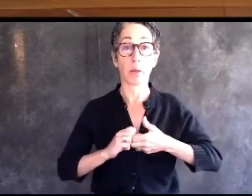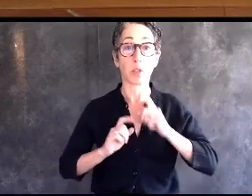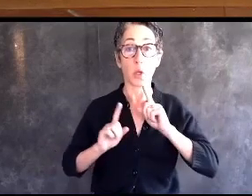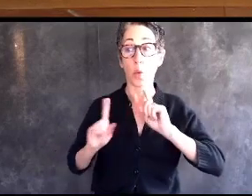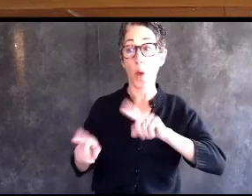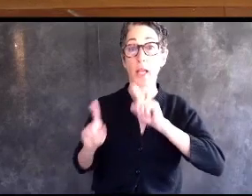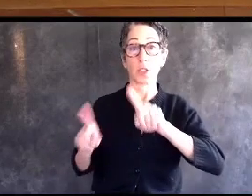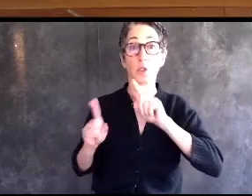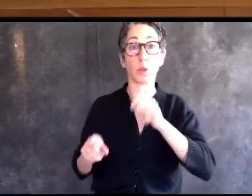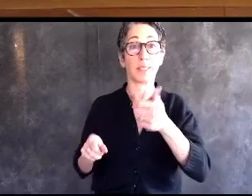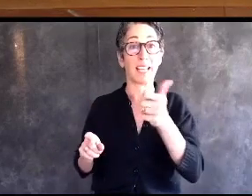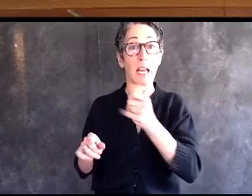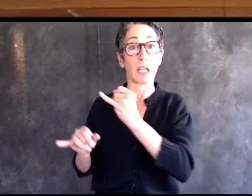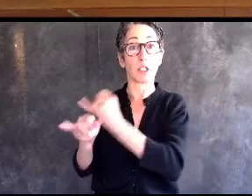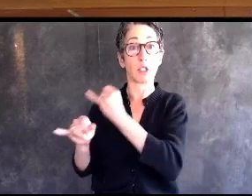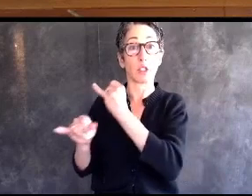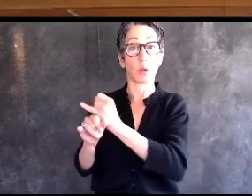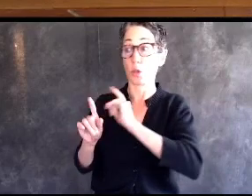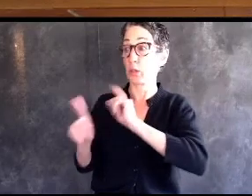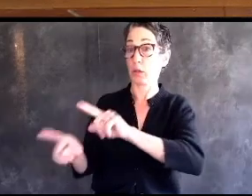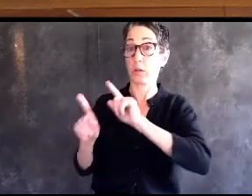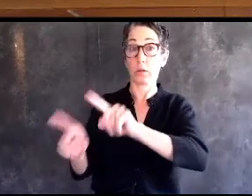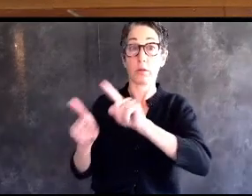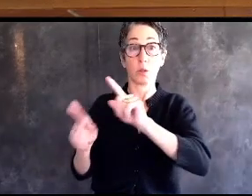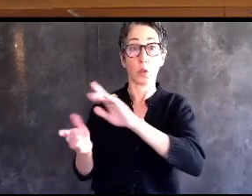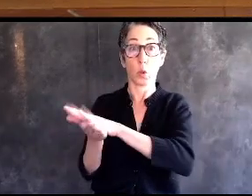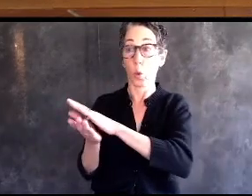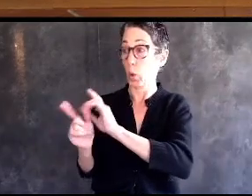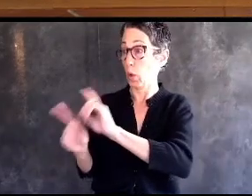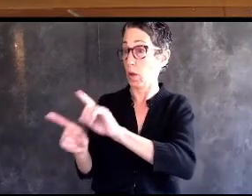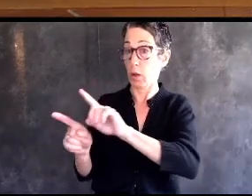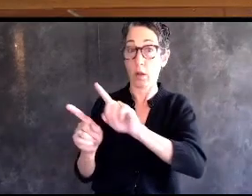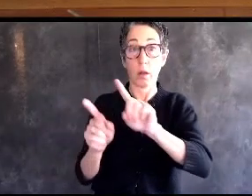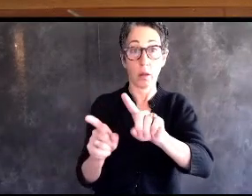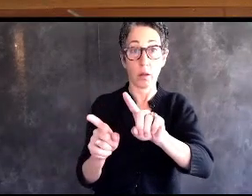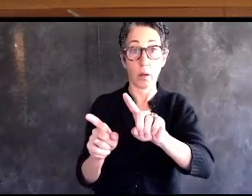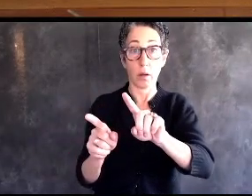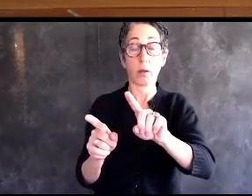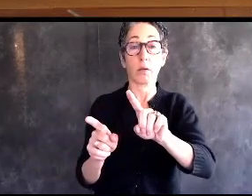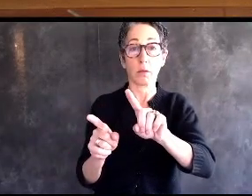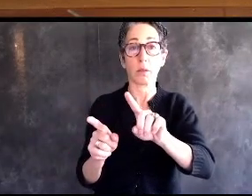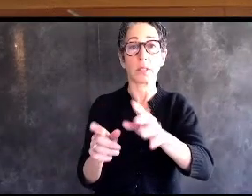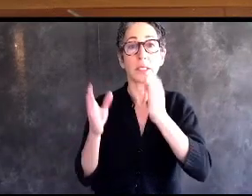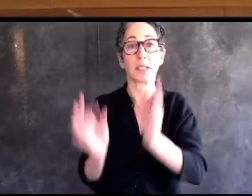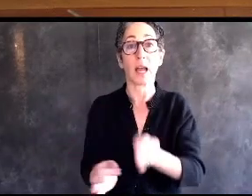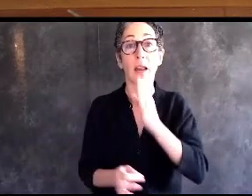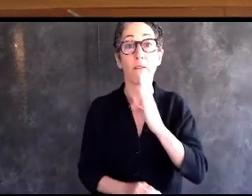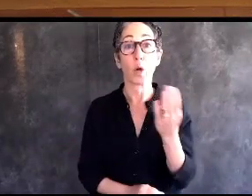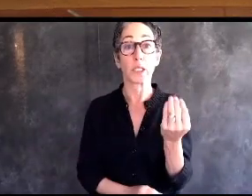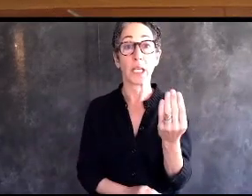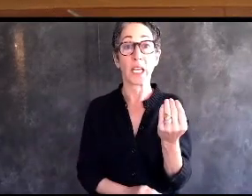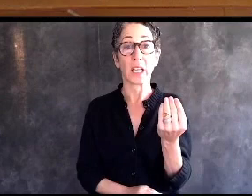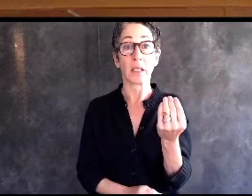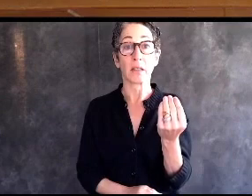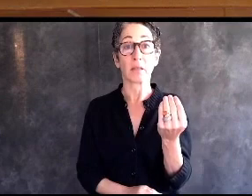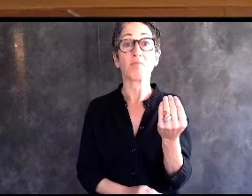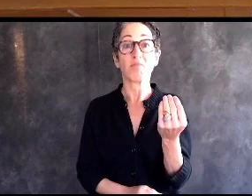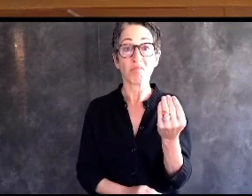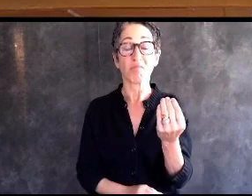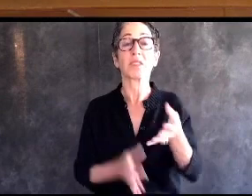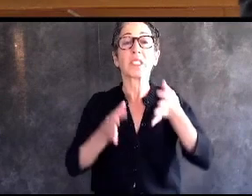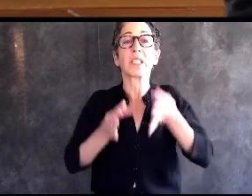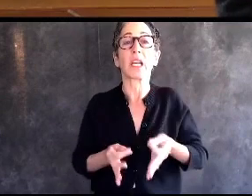then decided to leave formal schooling to pursue self-education at the age of 14. In her